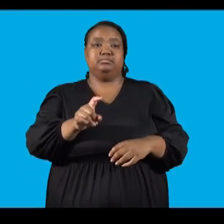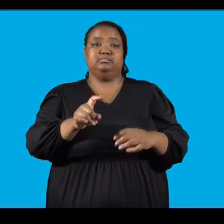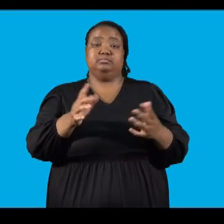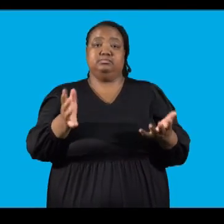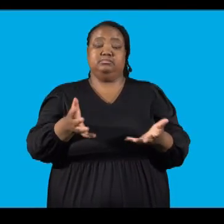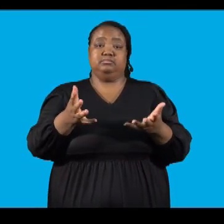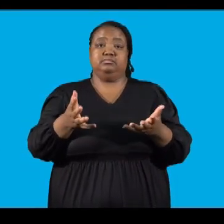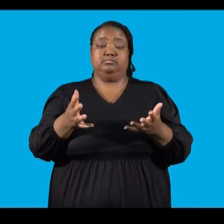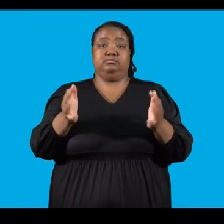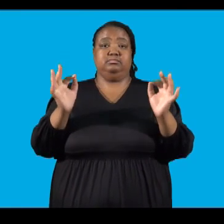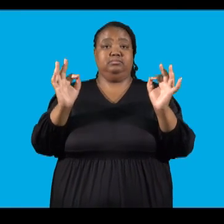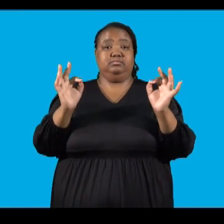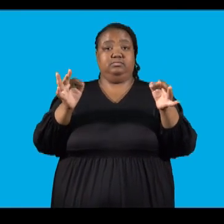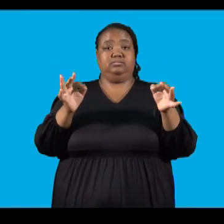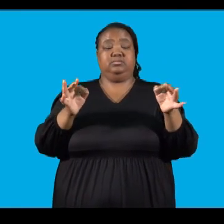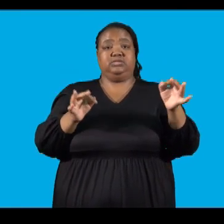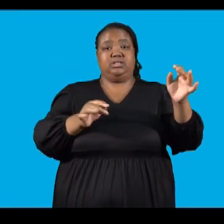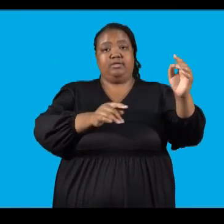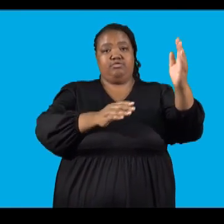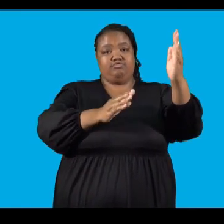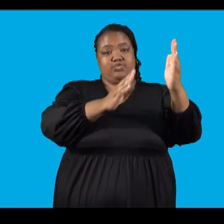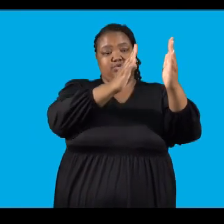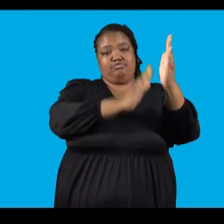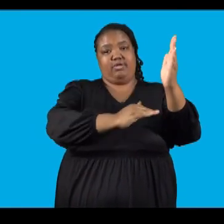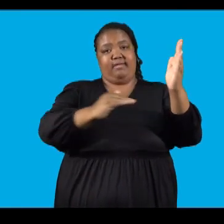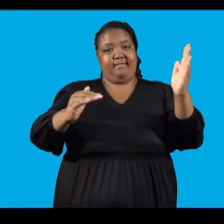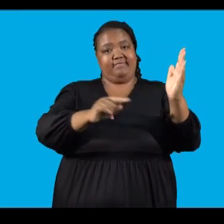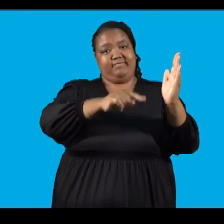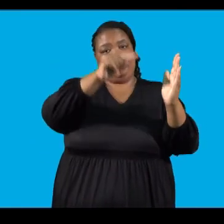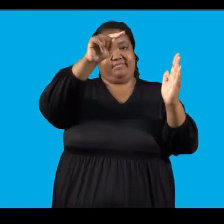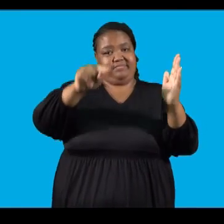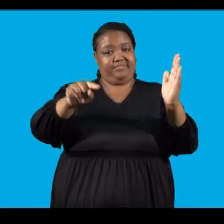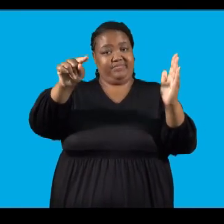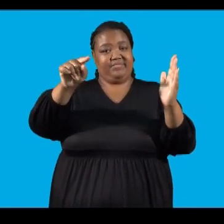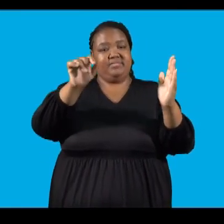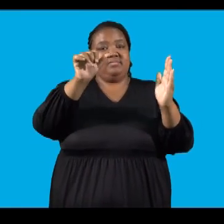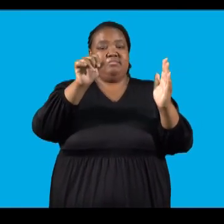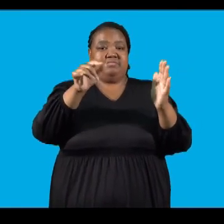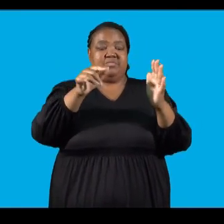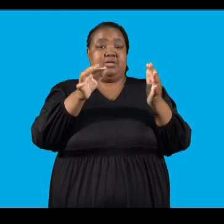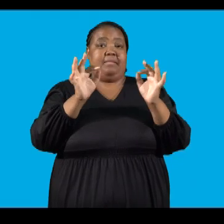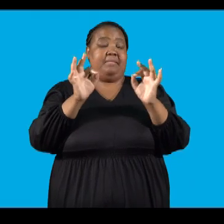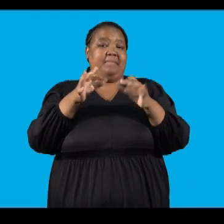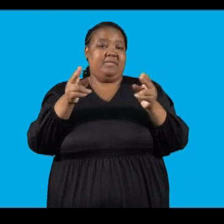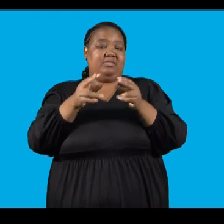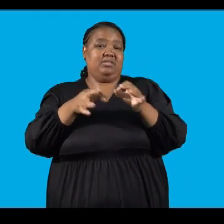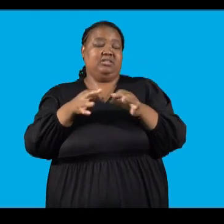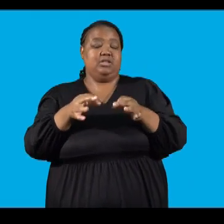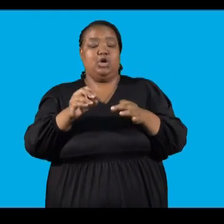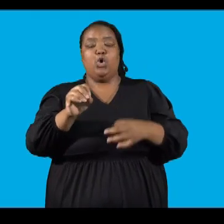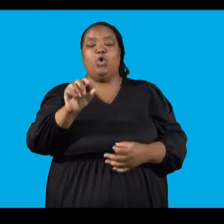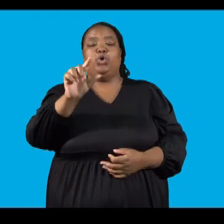Next question. With the aid of a correctly labeled graph, briefly explain why it